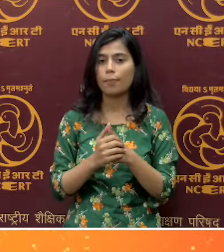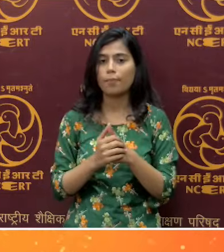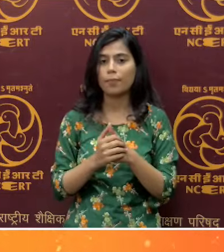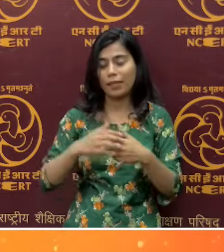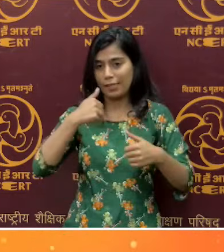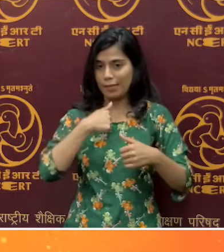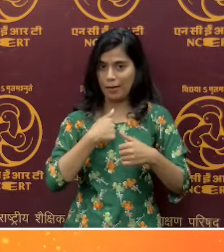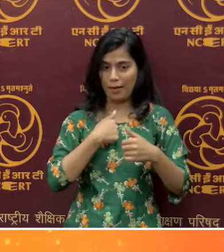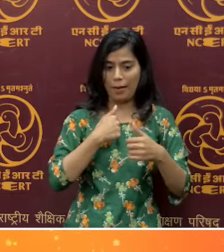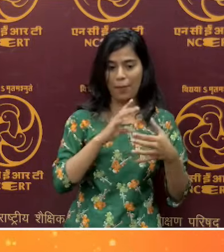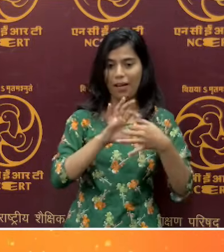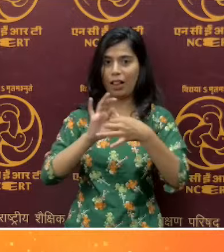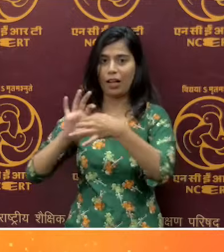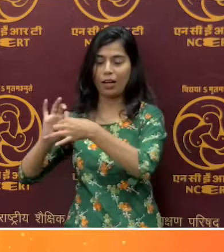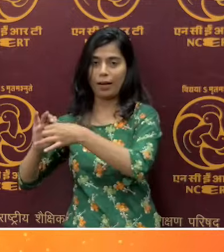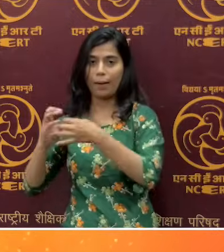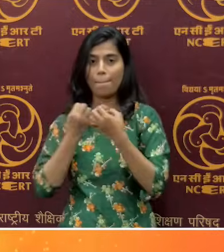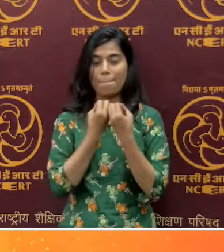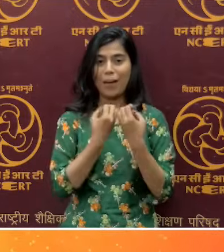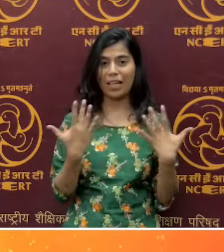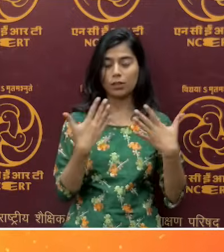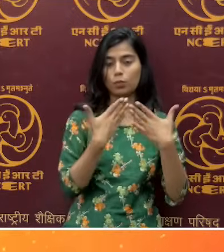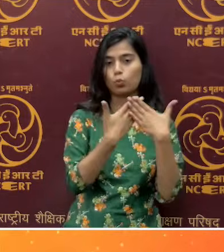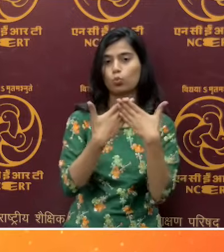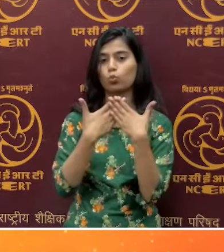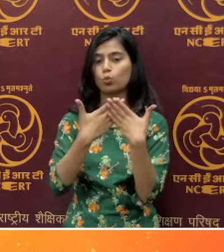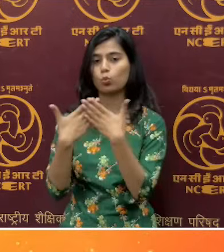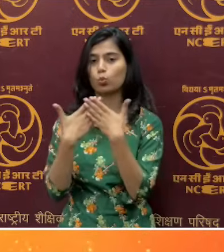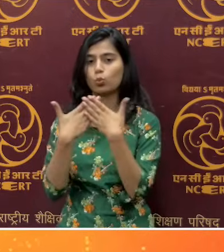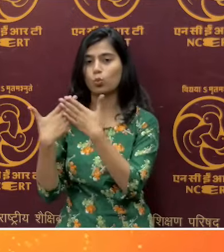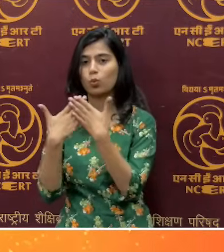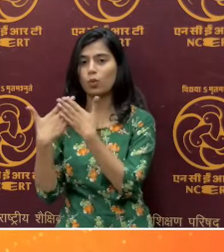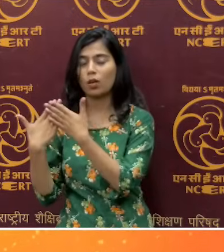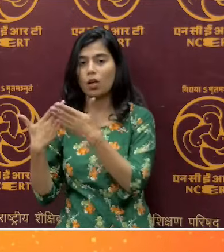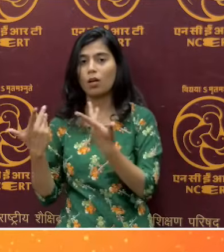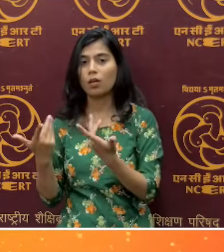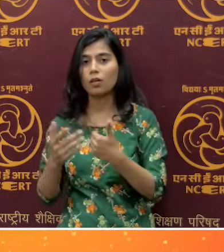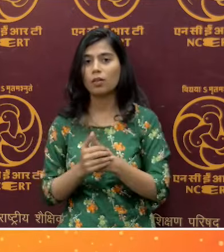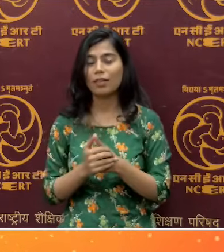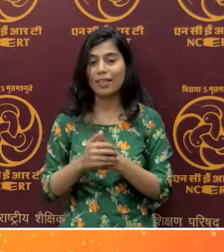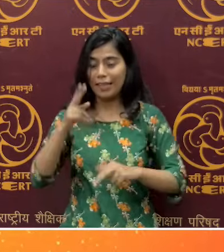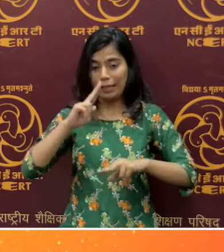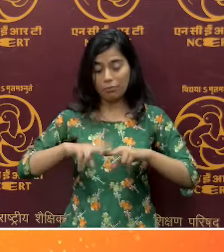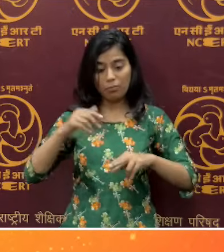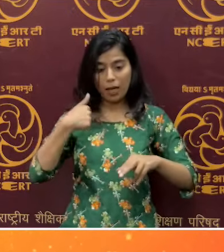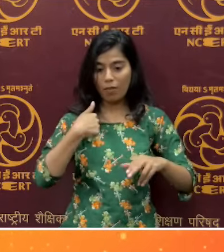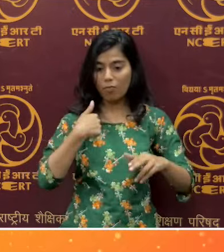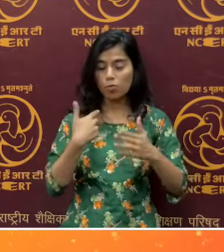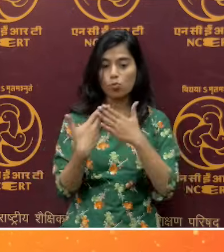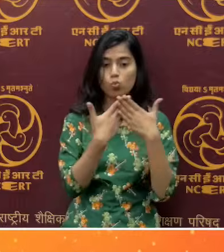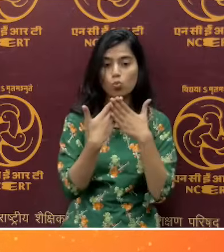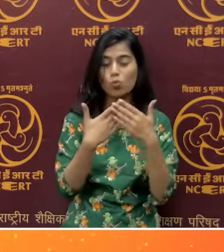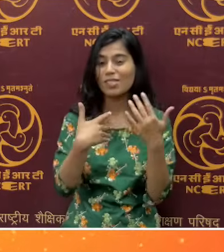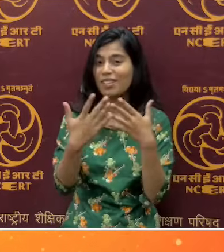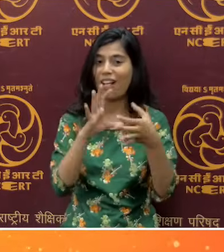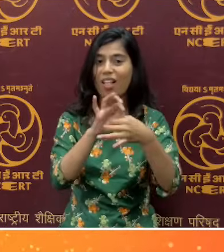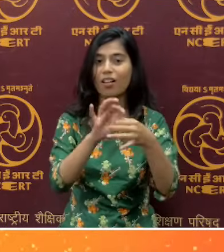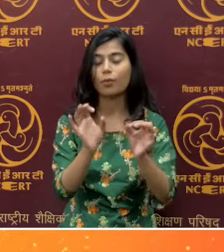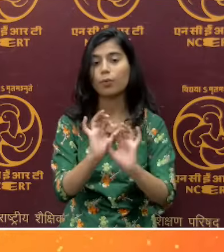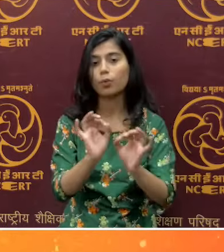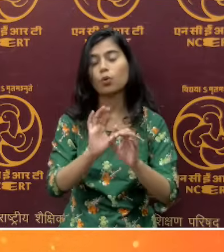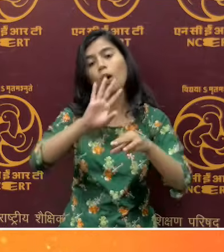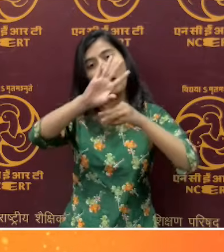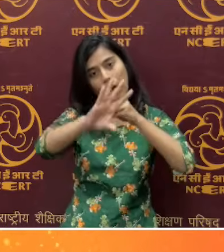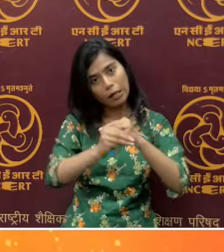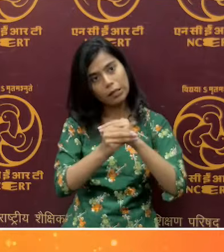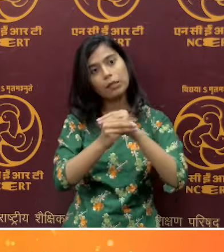multiple school, then the list of school it is showing here. And now I am not currently associated with any school, so it is empty. Now I can